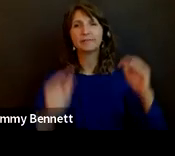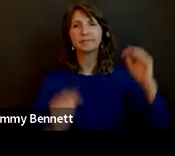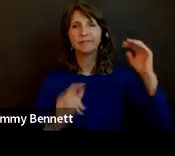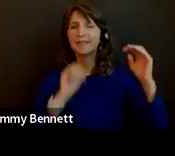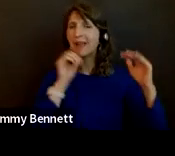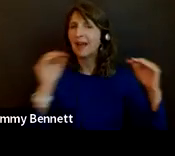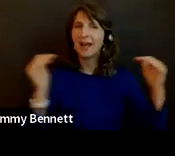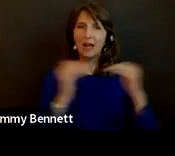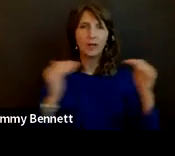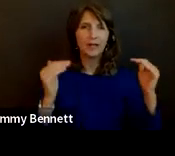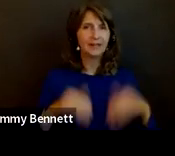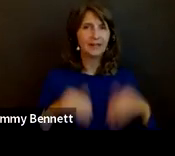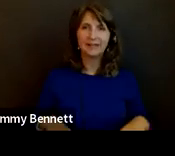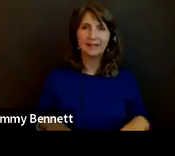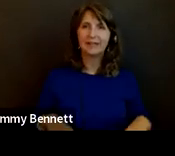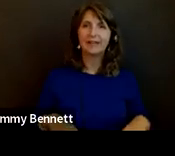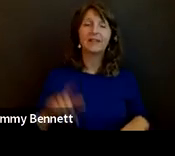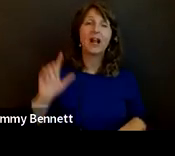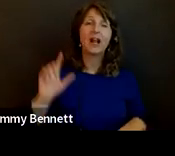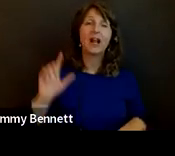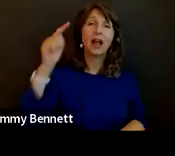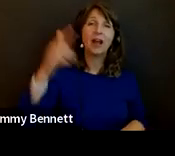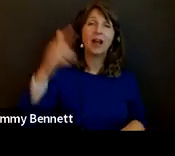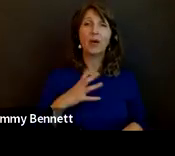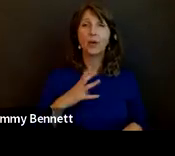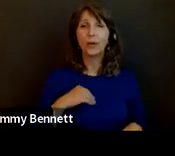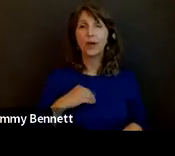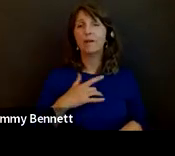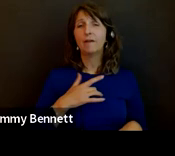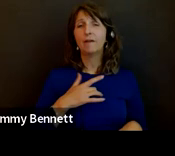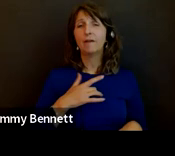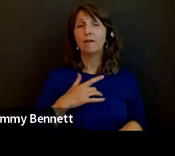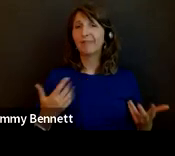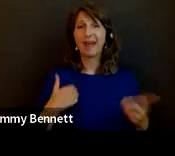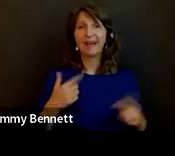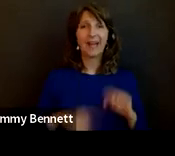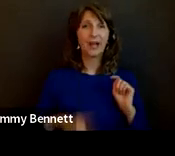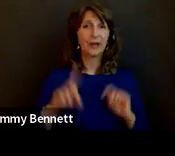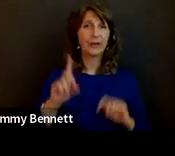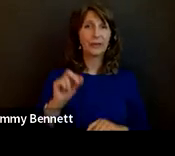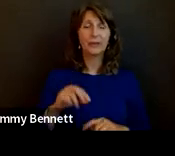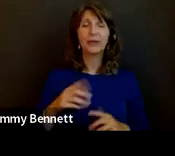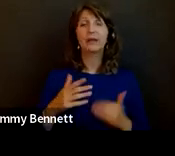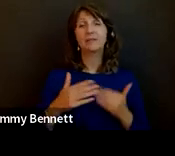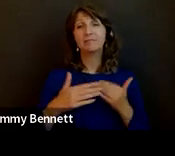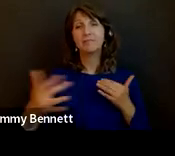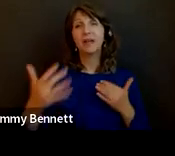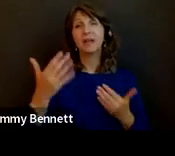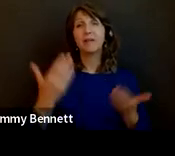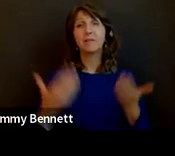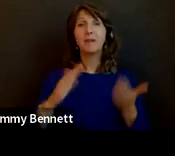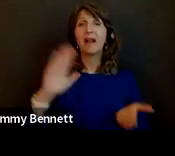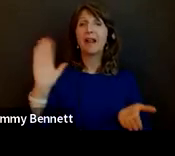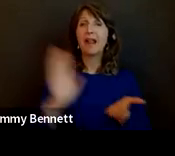to future feelings of hopelessness, lower qualities of life, and even decreased financial outcomes. And an inappropriate